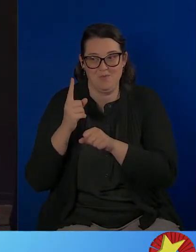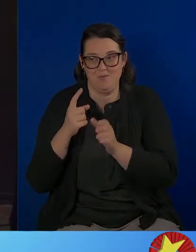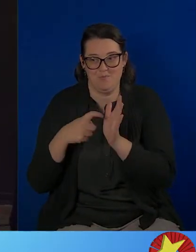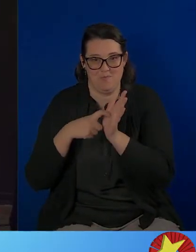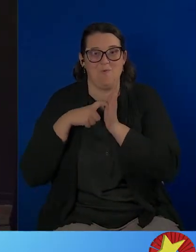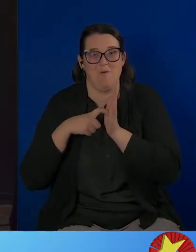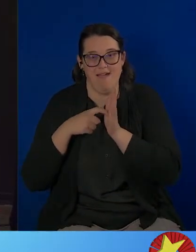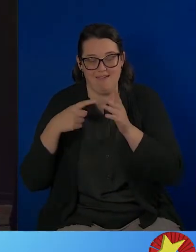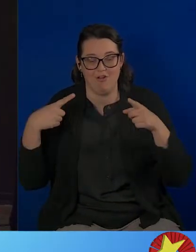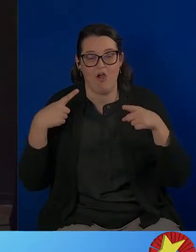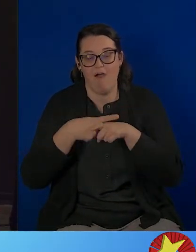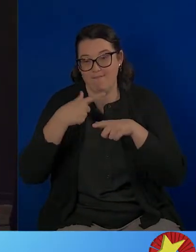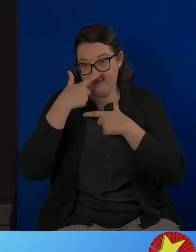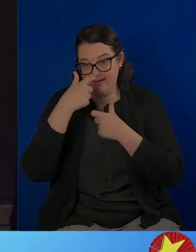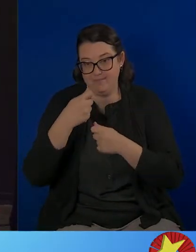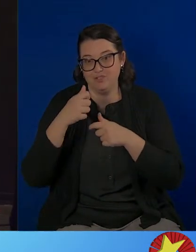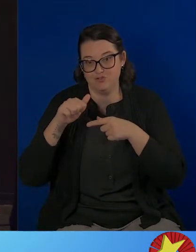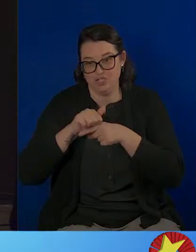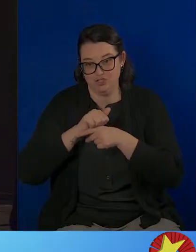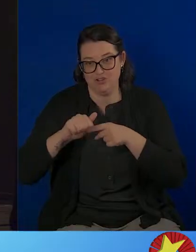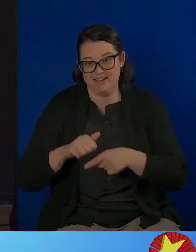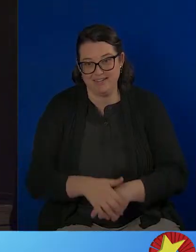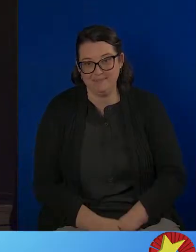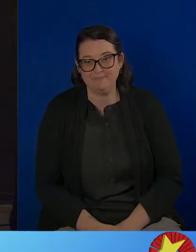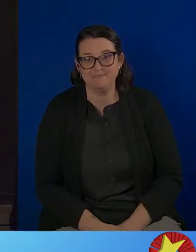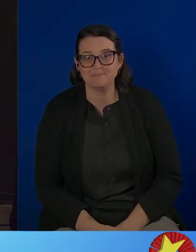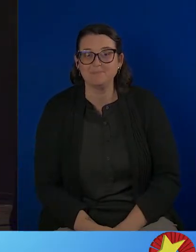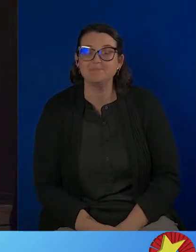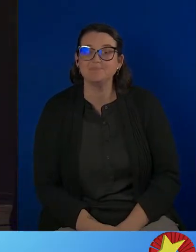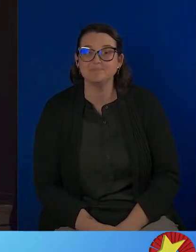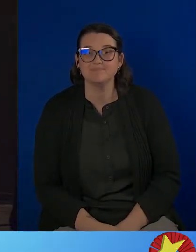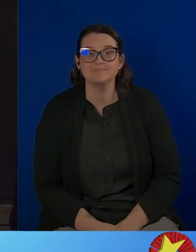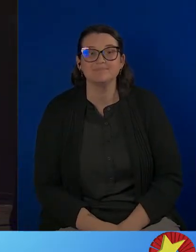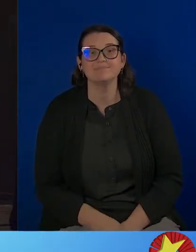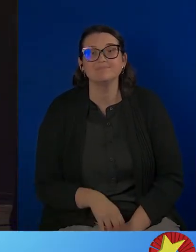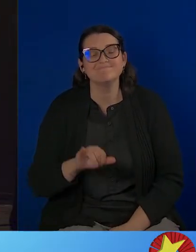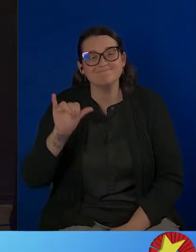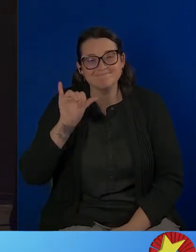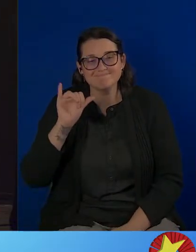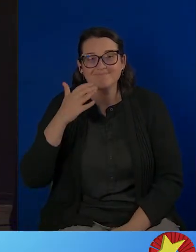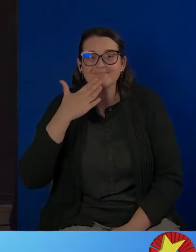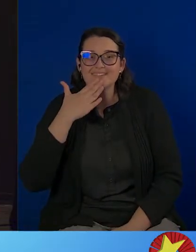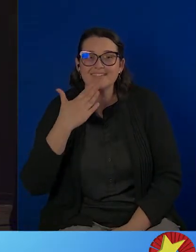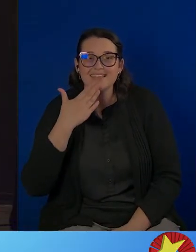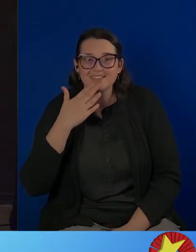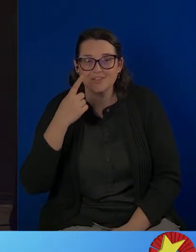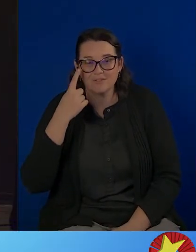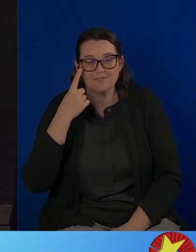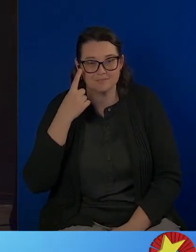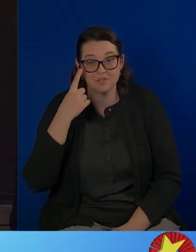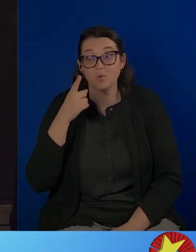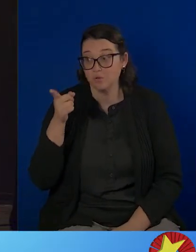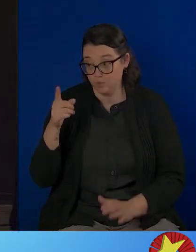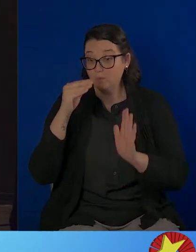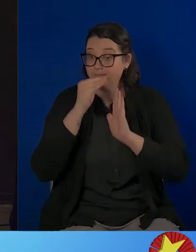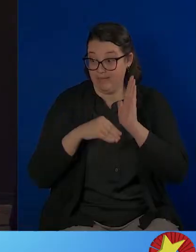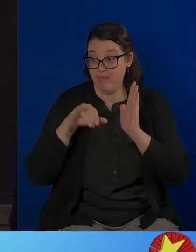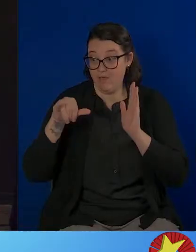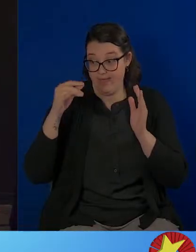interest, as well as filling out that informational form,